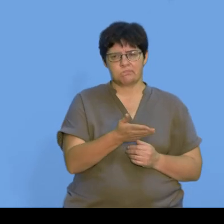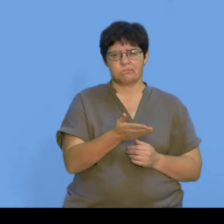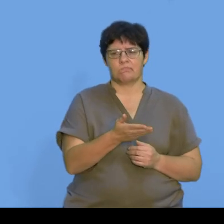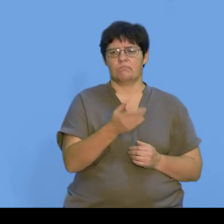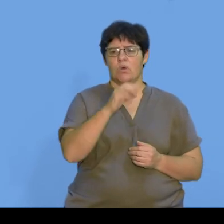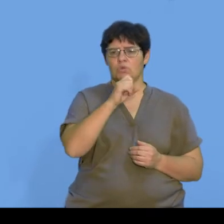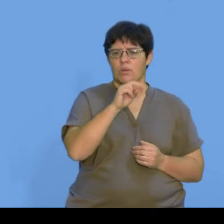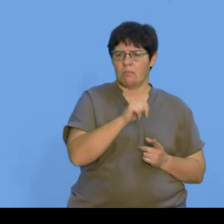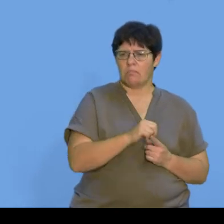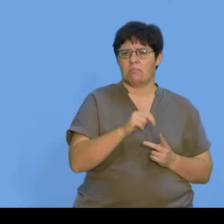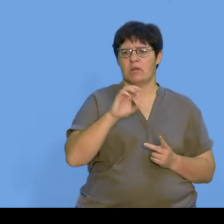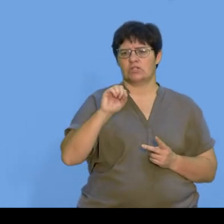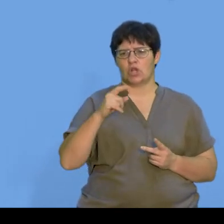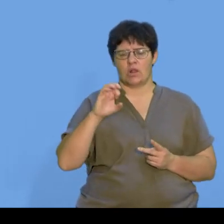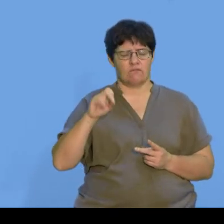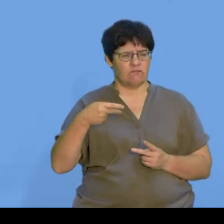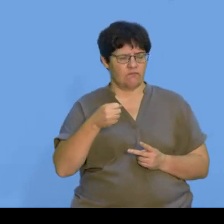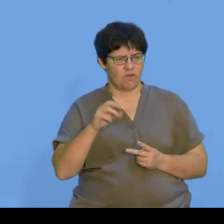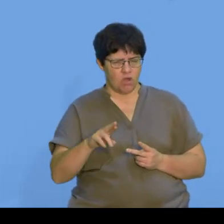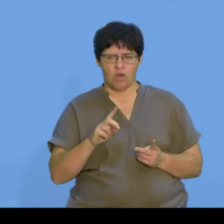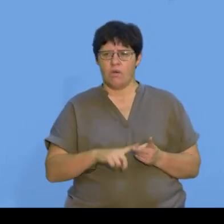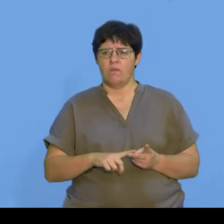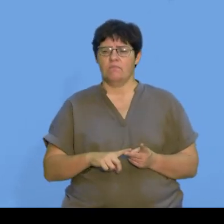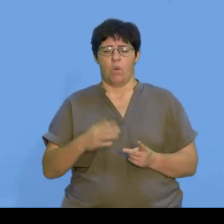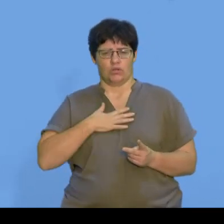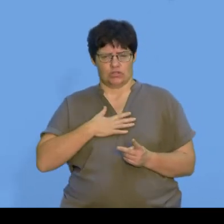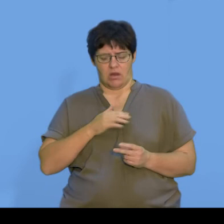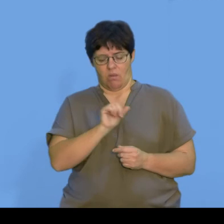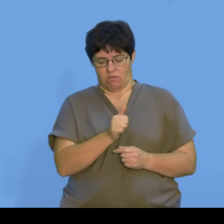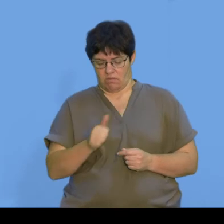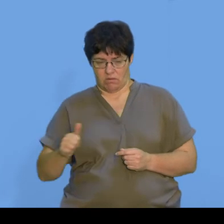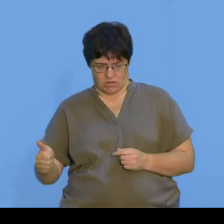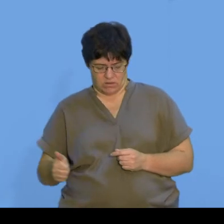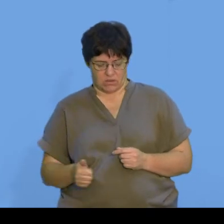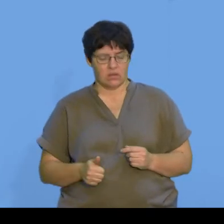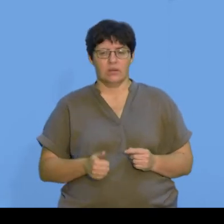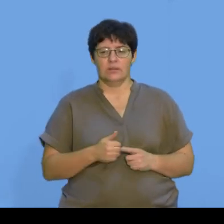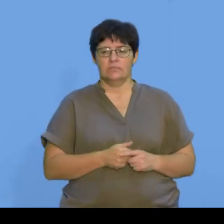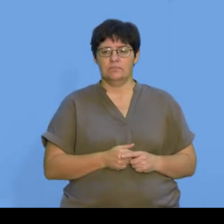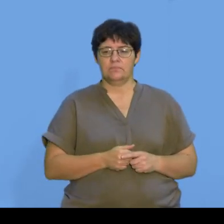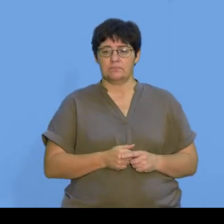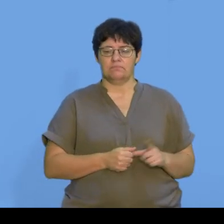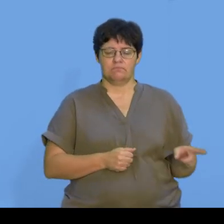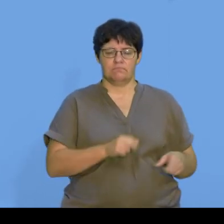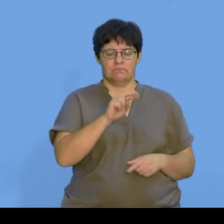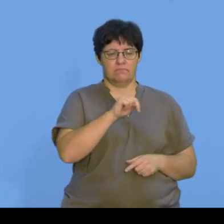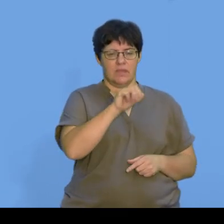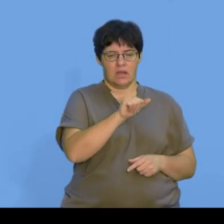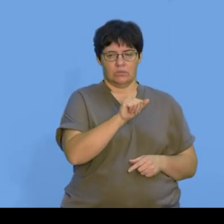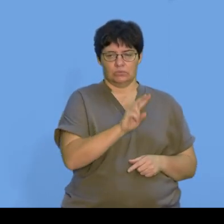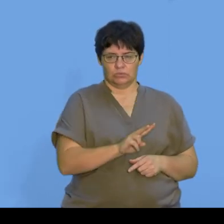sodium, sulfur, and oxygen in that order? We shall maintain that order. So we've got sodium sulfite and